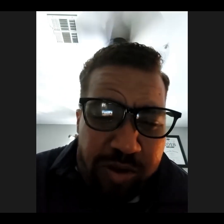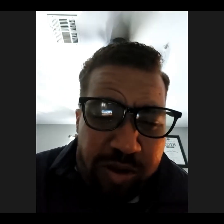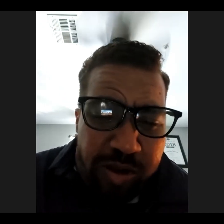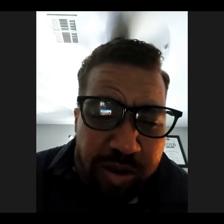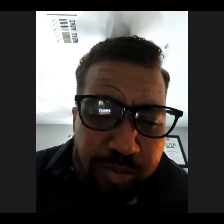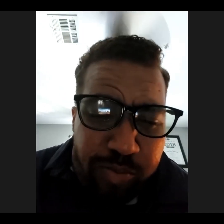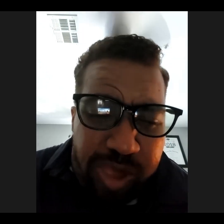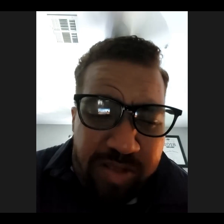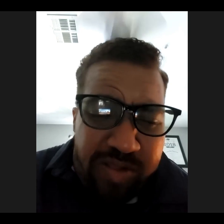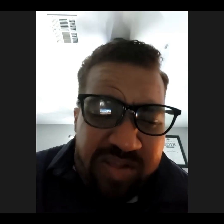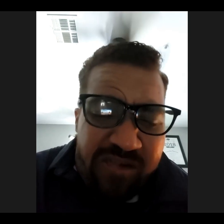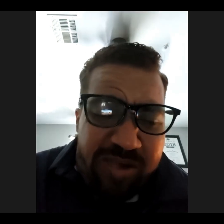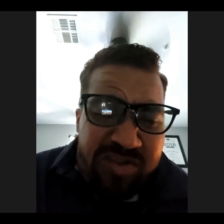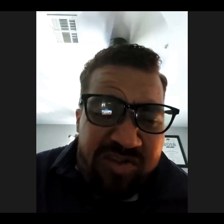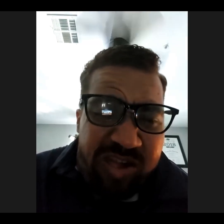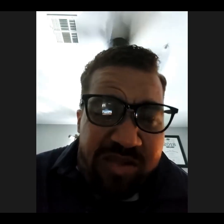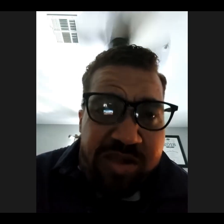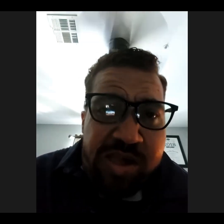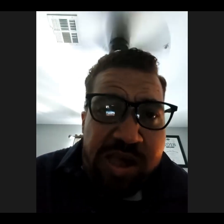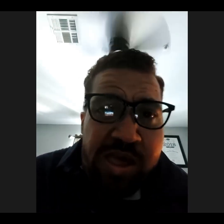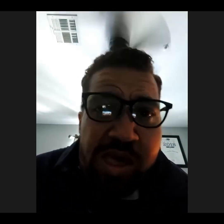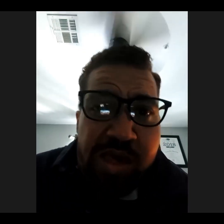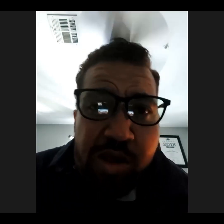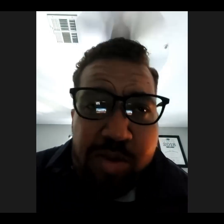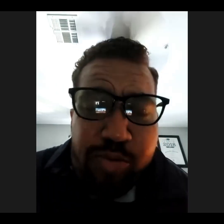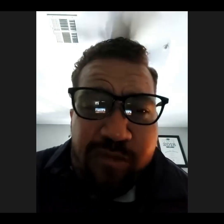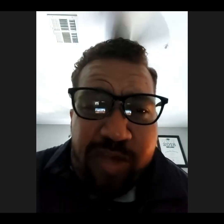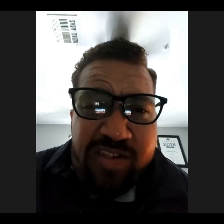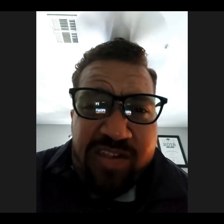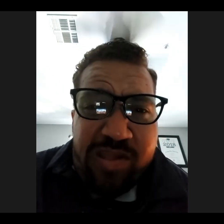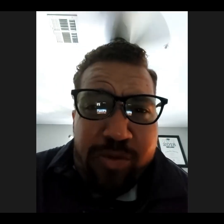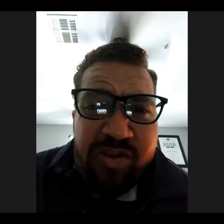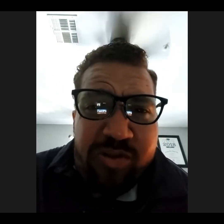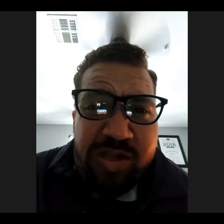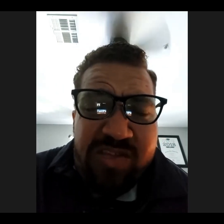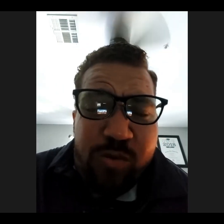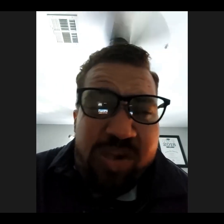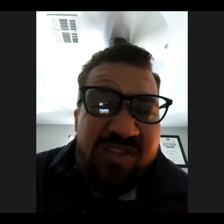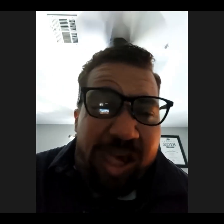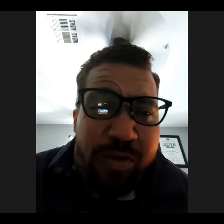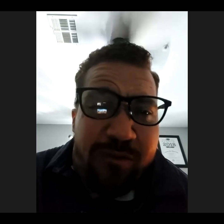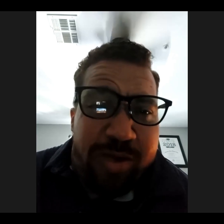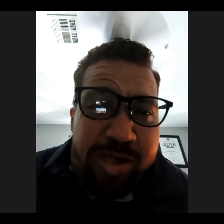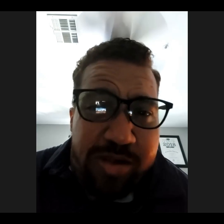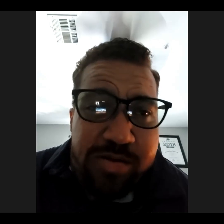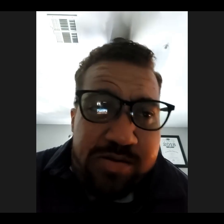other panelists have mentioned, it provides us an opportunity to reach